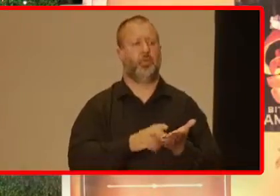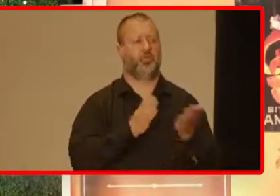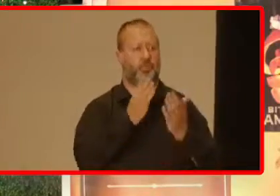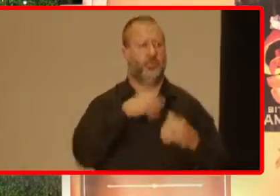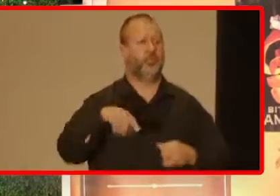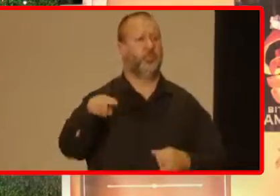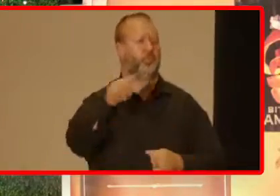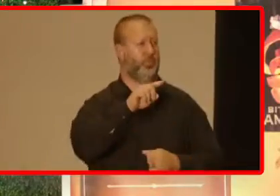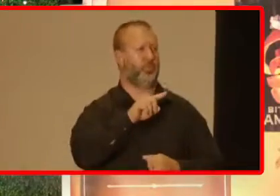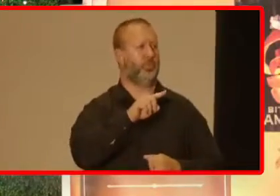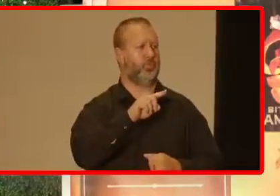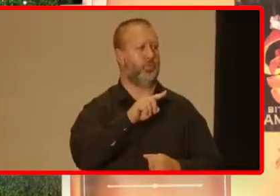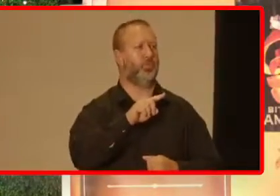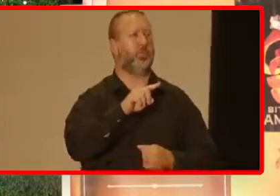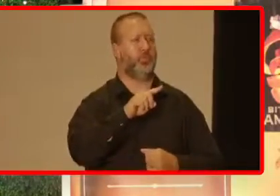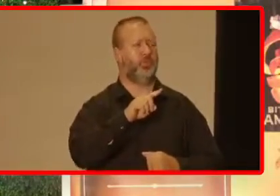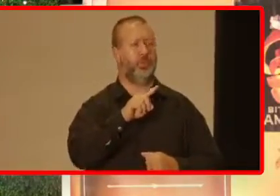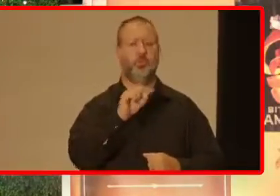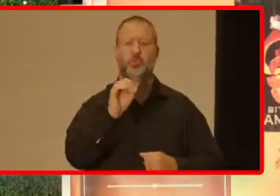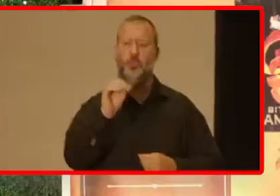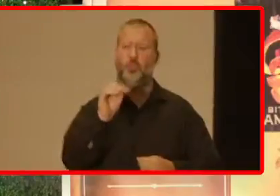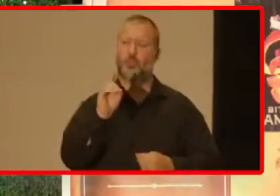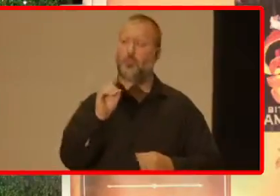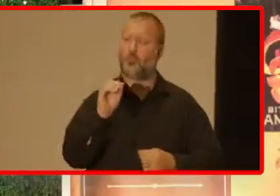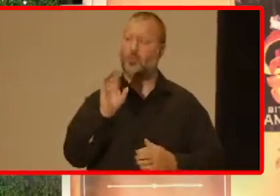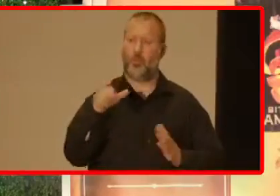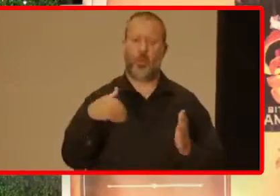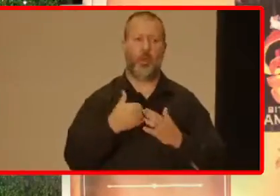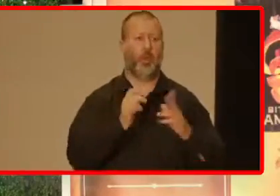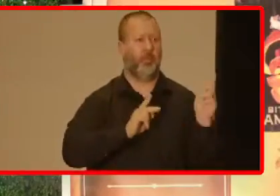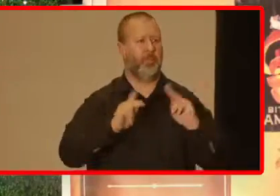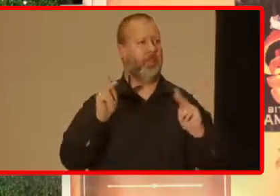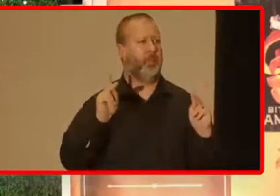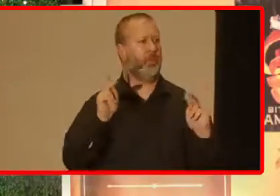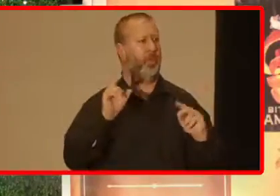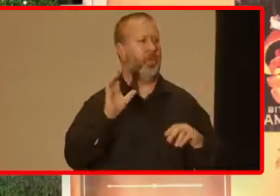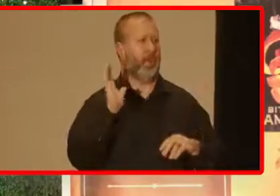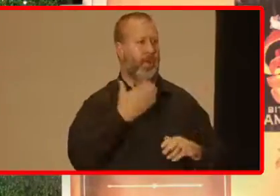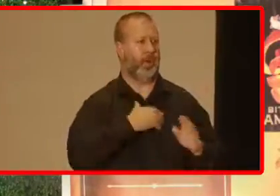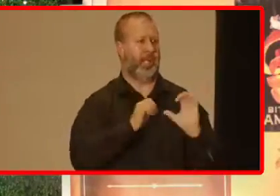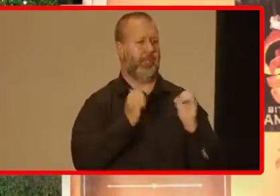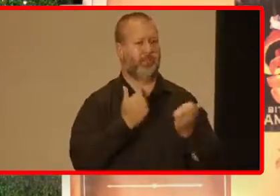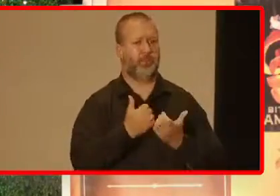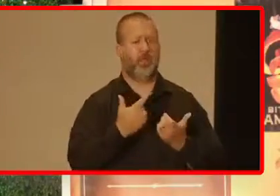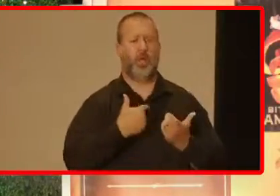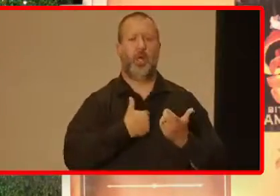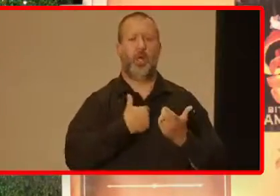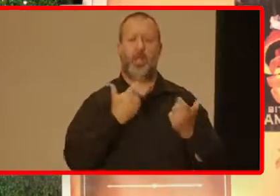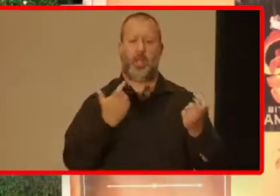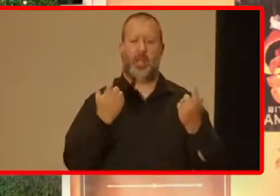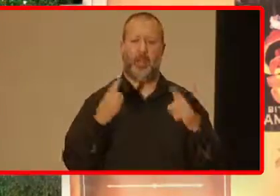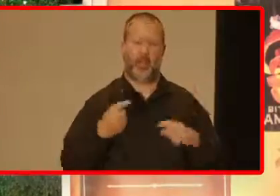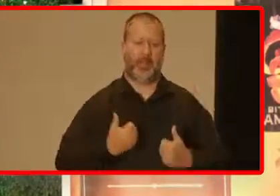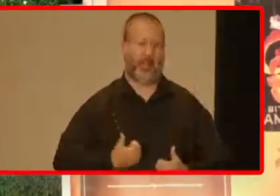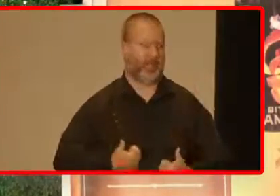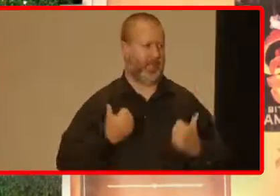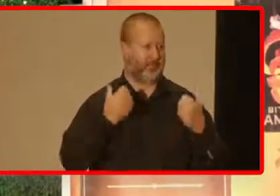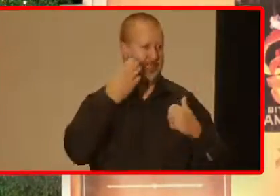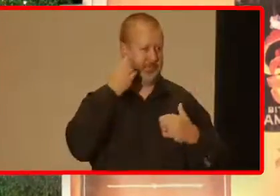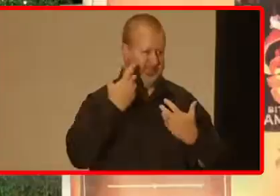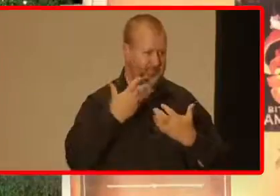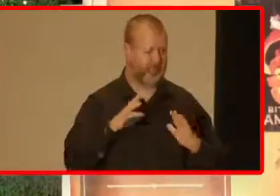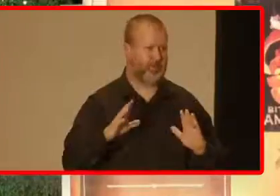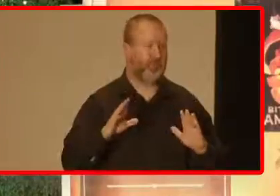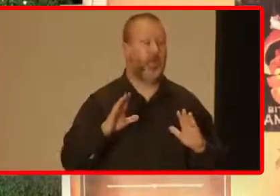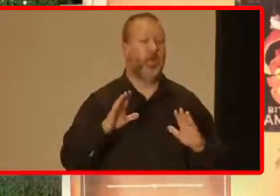you. And so do all of the people in our agency. I have done a lot of things in my life, but